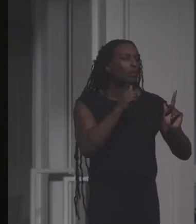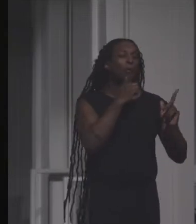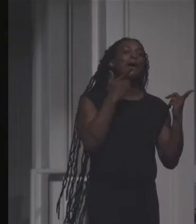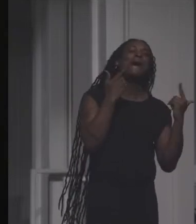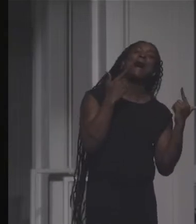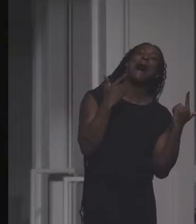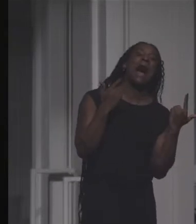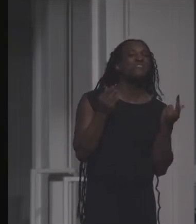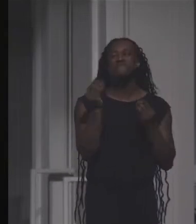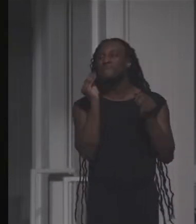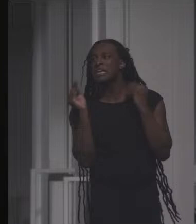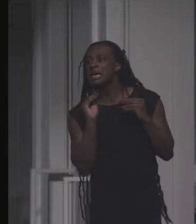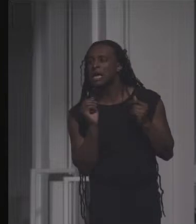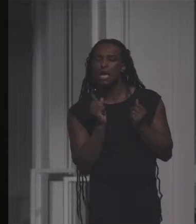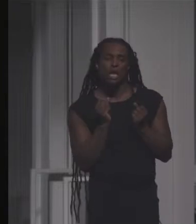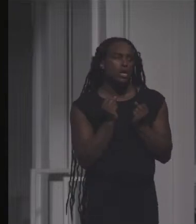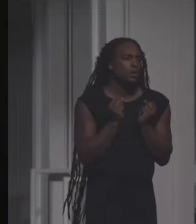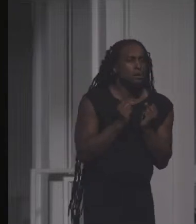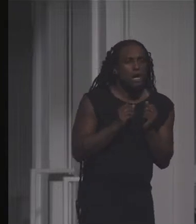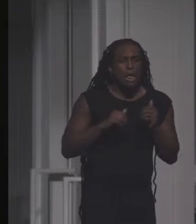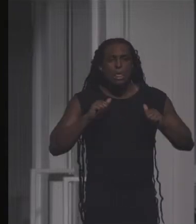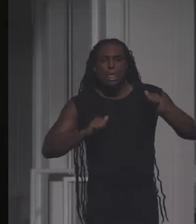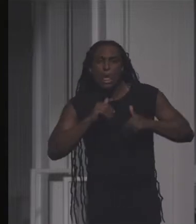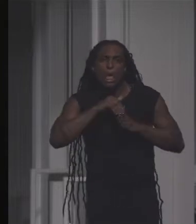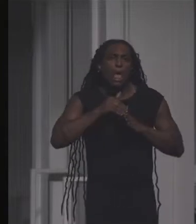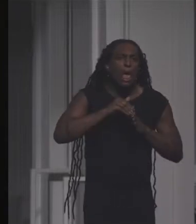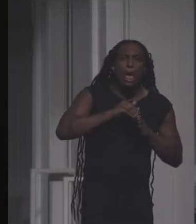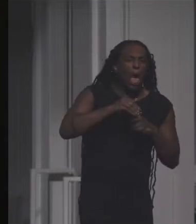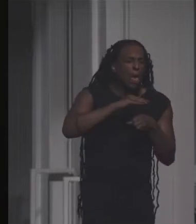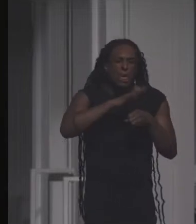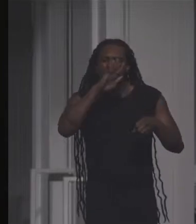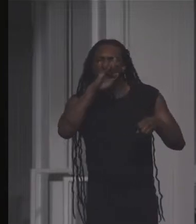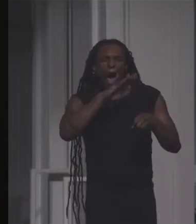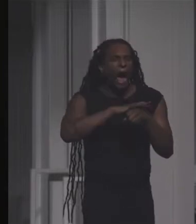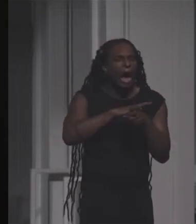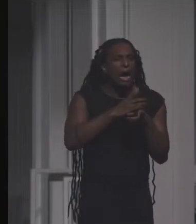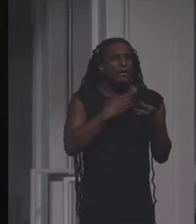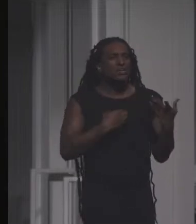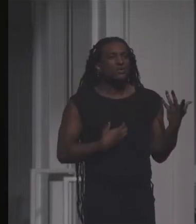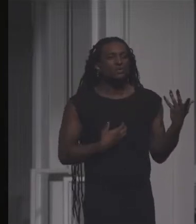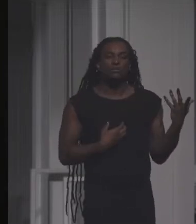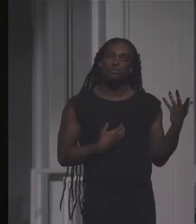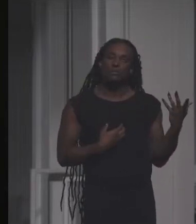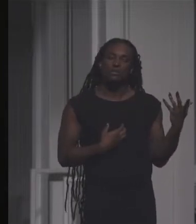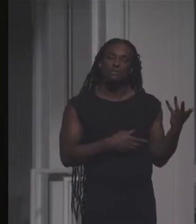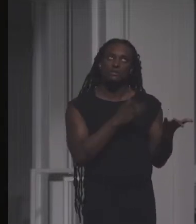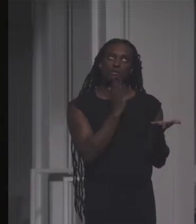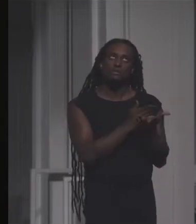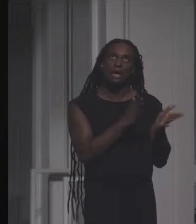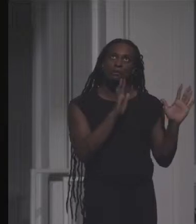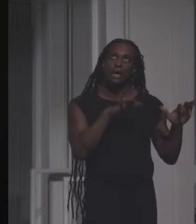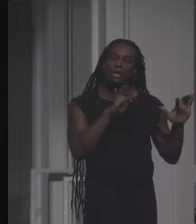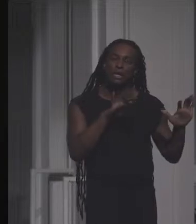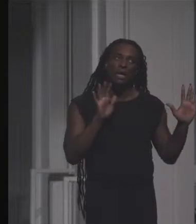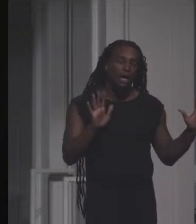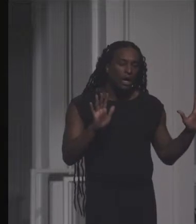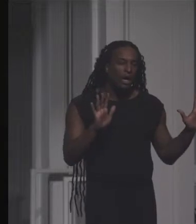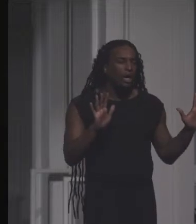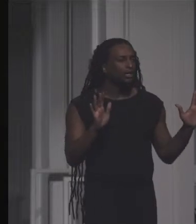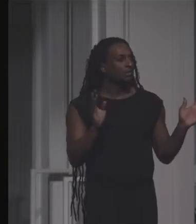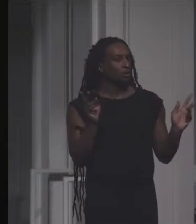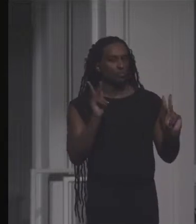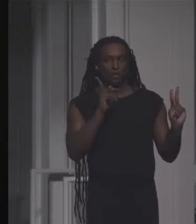and shiver and change their minds and lose their tempers and wish maybe it wouldn't rain today. People who have